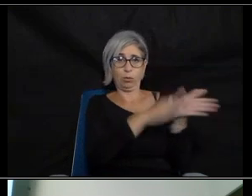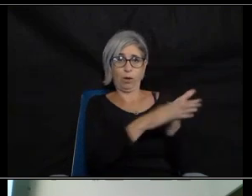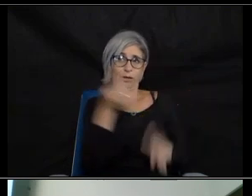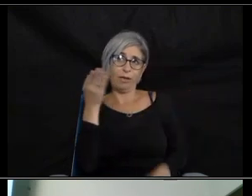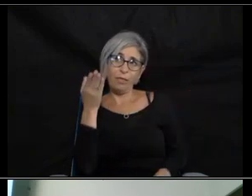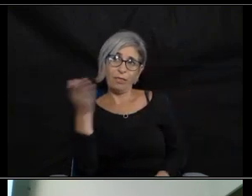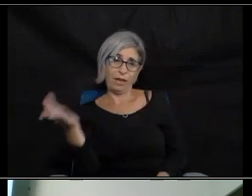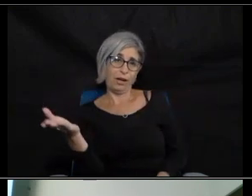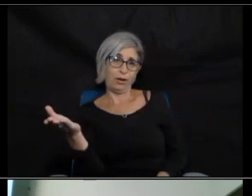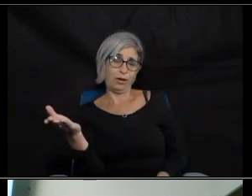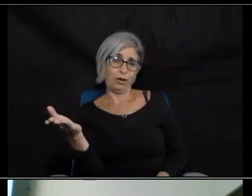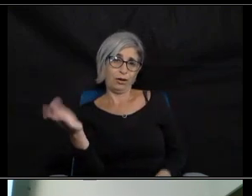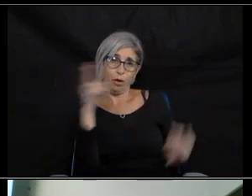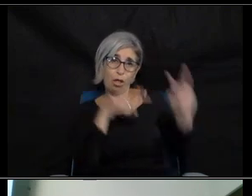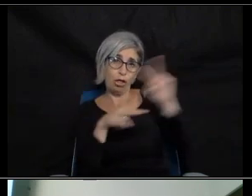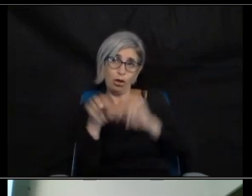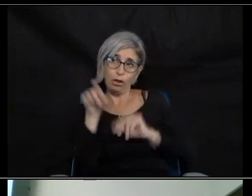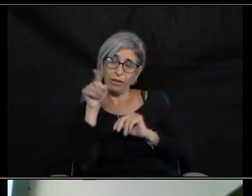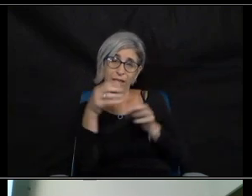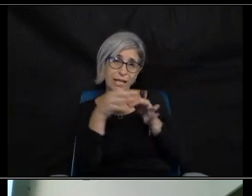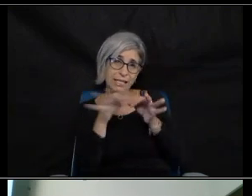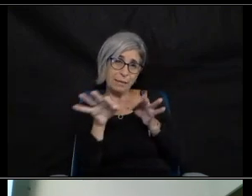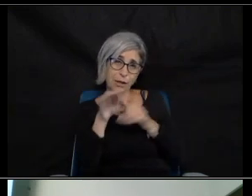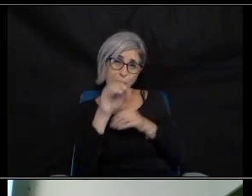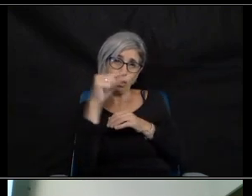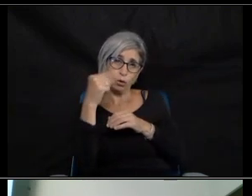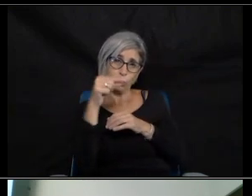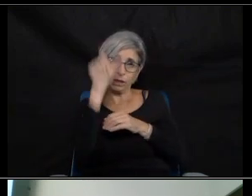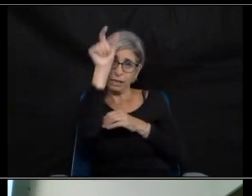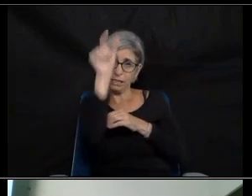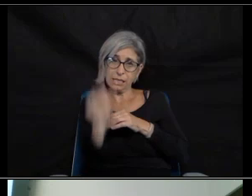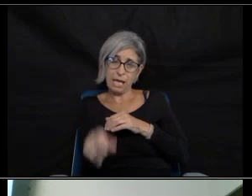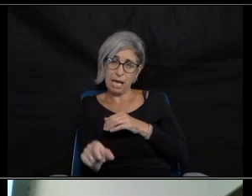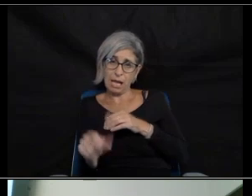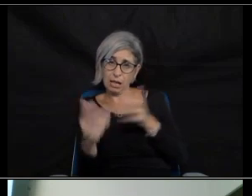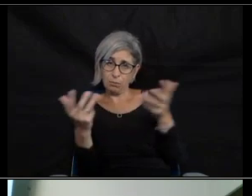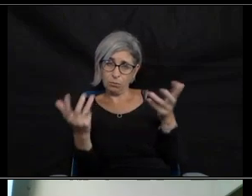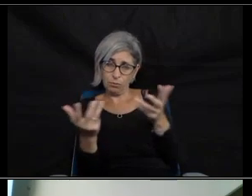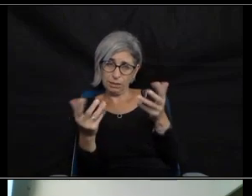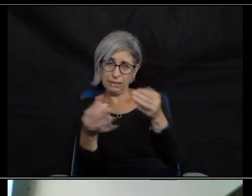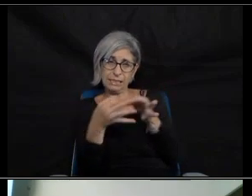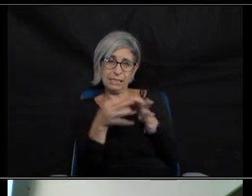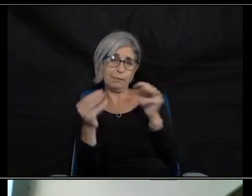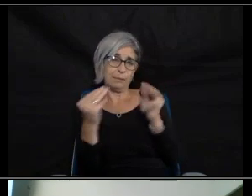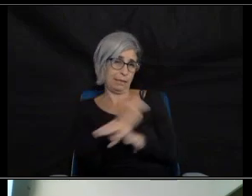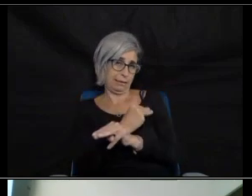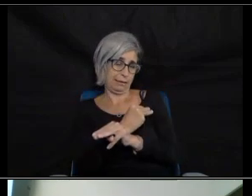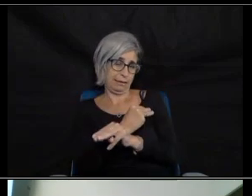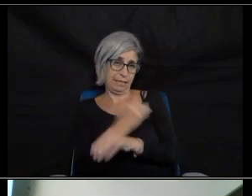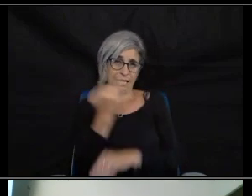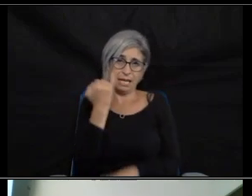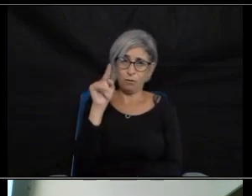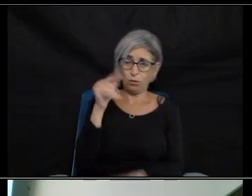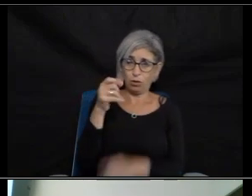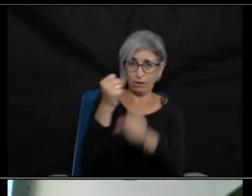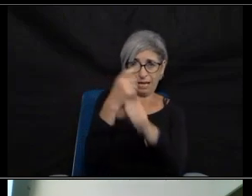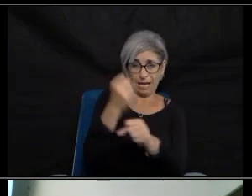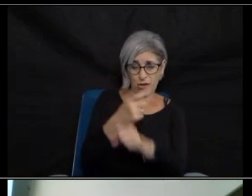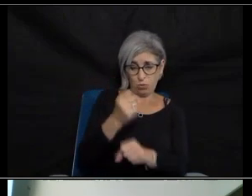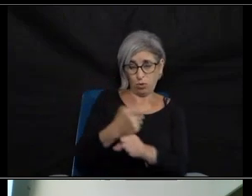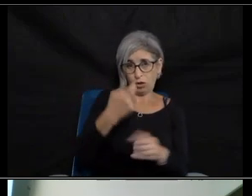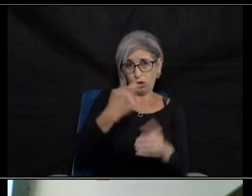we're looking at. It's very simple what the green cells are. It's simple arithmetic. If you look at the annual cost in